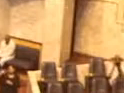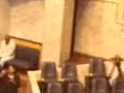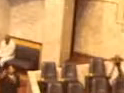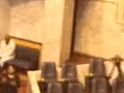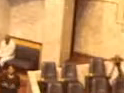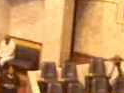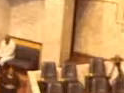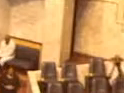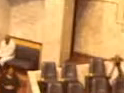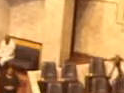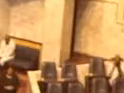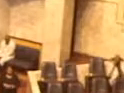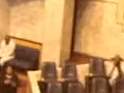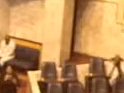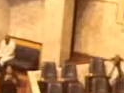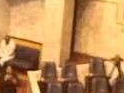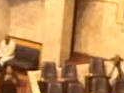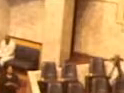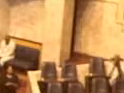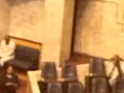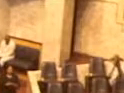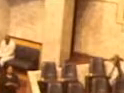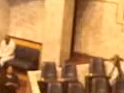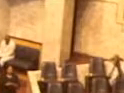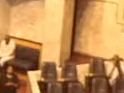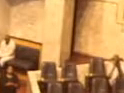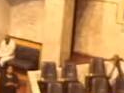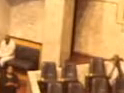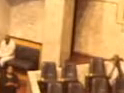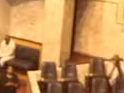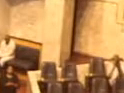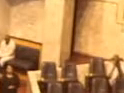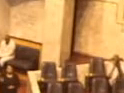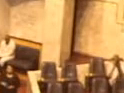budget. Enkosi, Honorable Theologo.